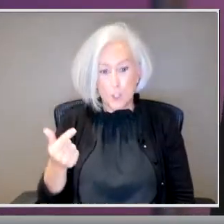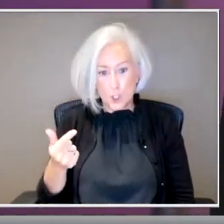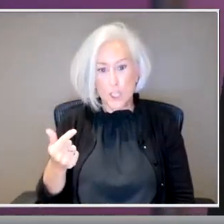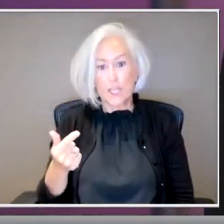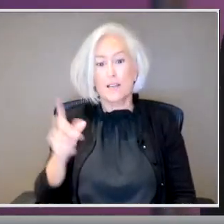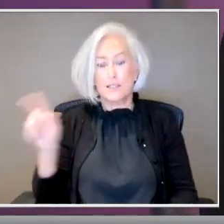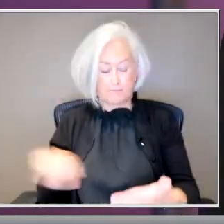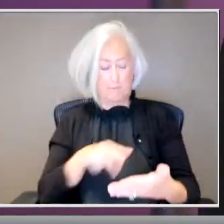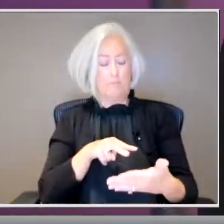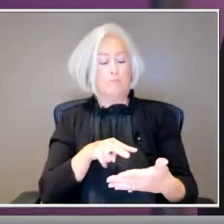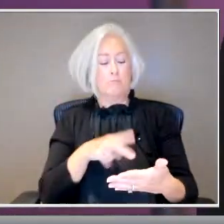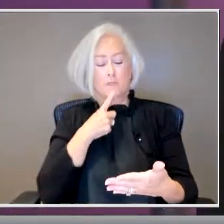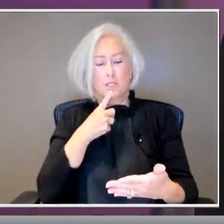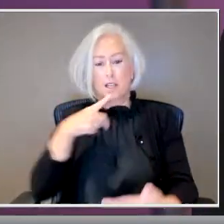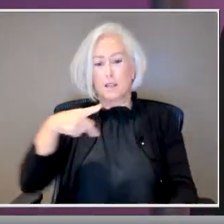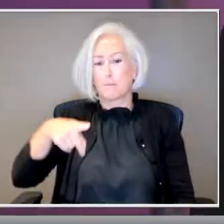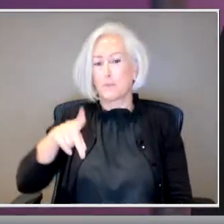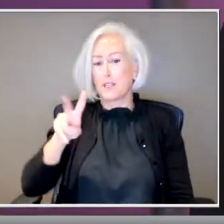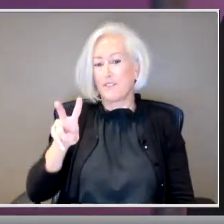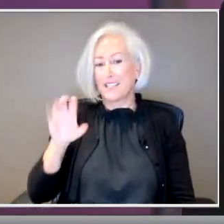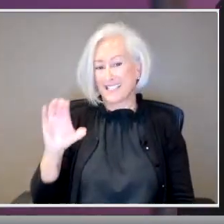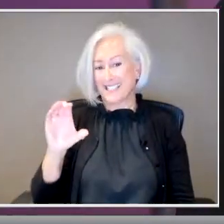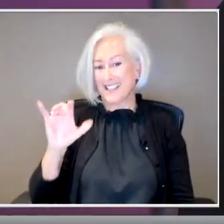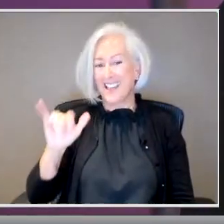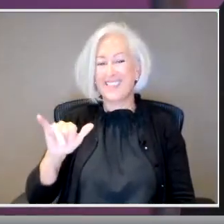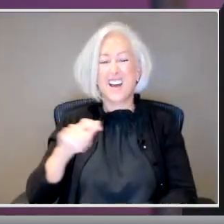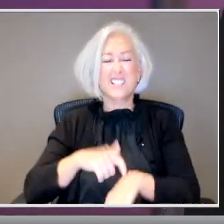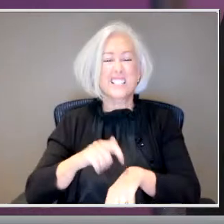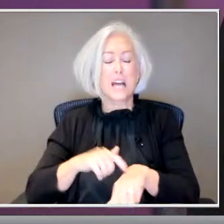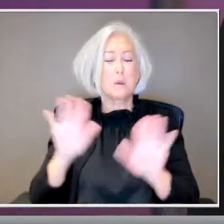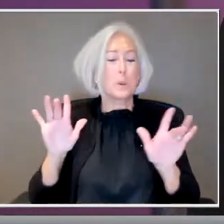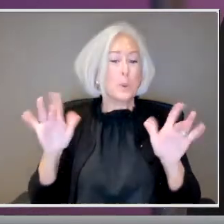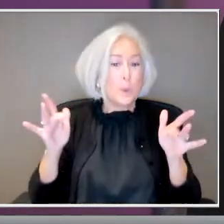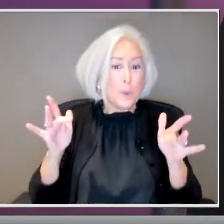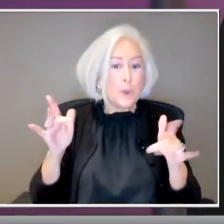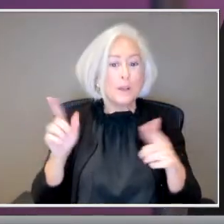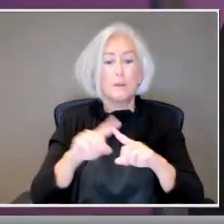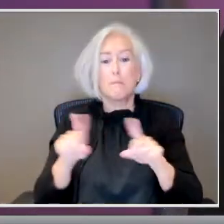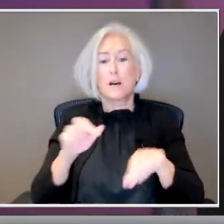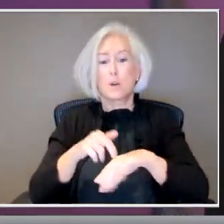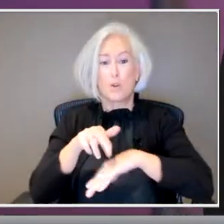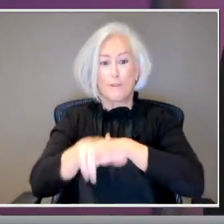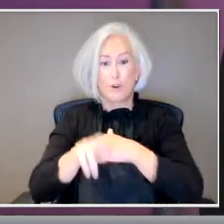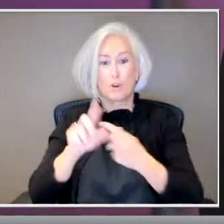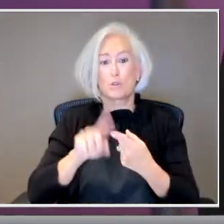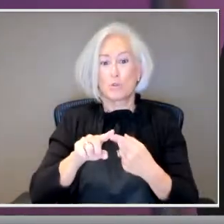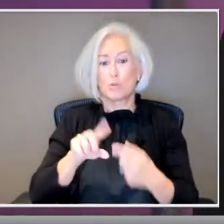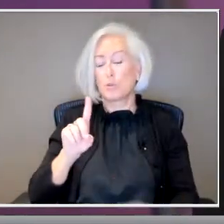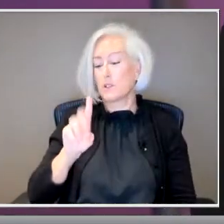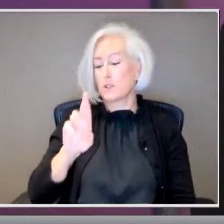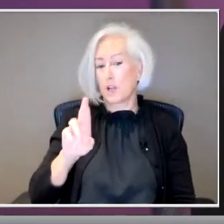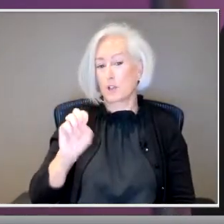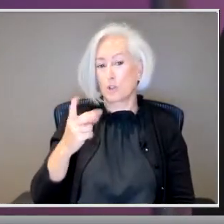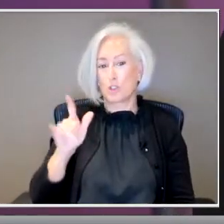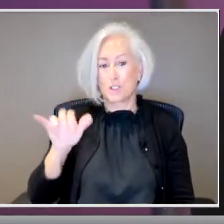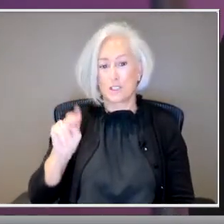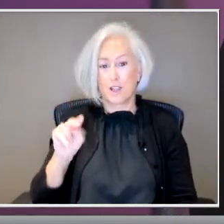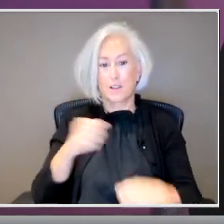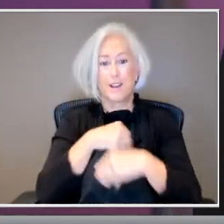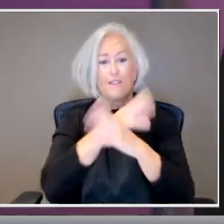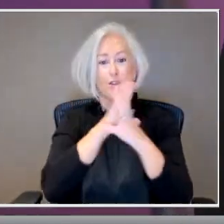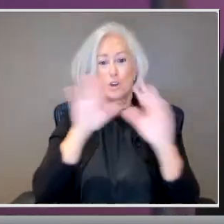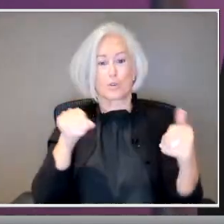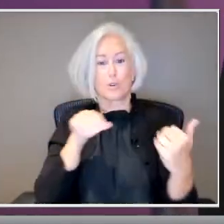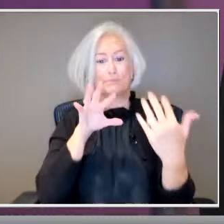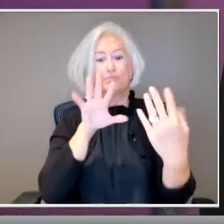they weren't so bad. And that's when she referred me to Dr. Sheldon. I got to go to him, and that was a virtual visit, which is why I had a